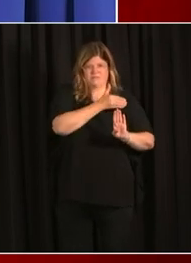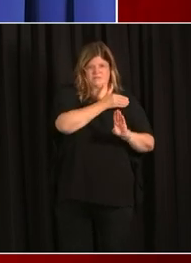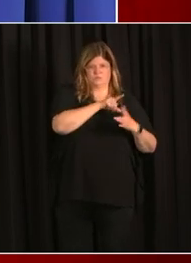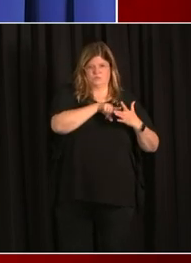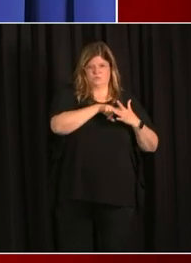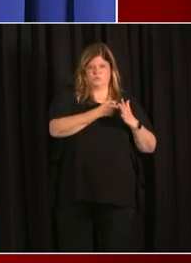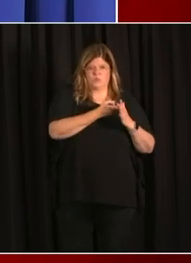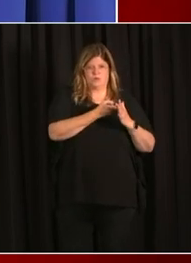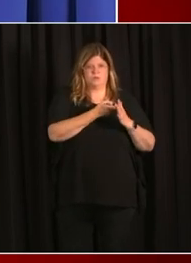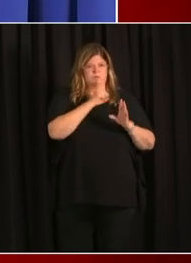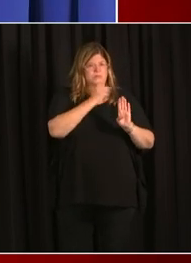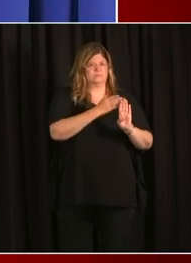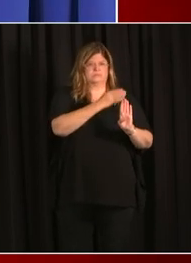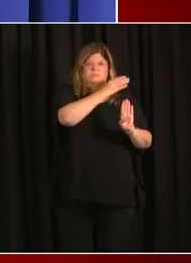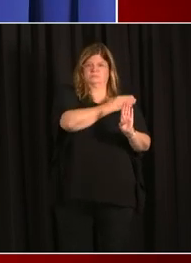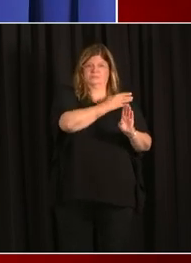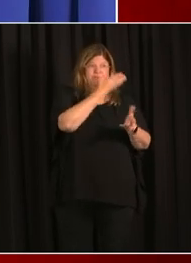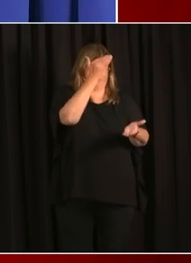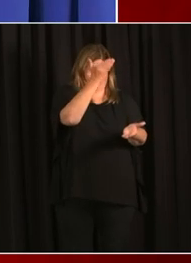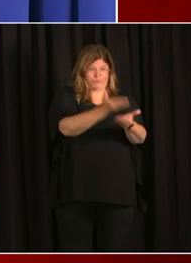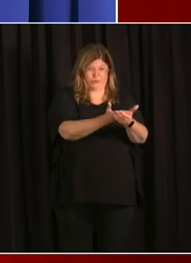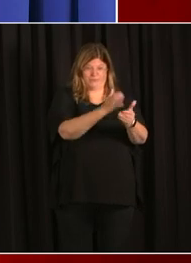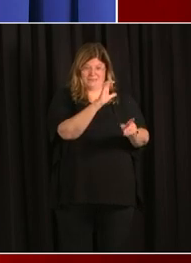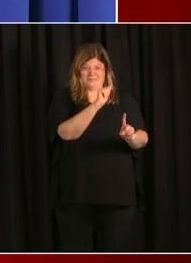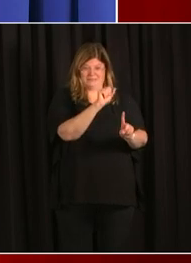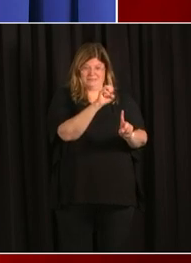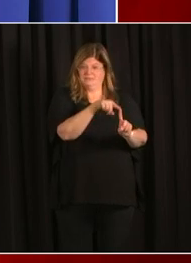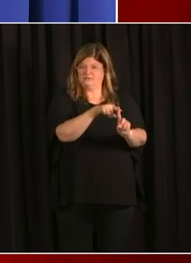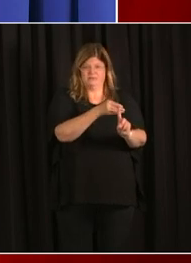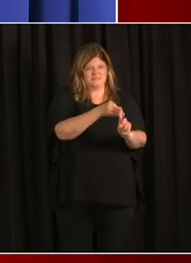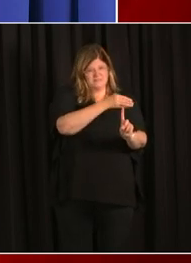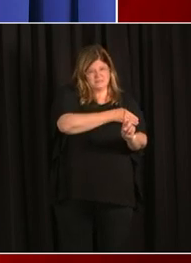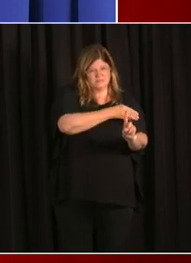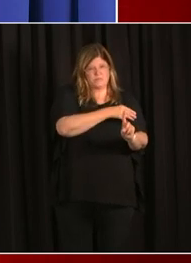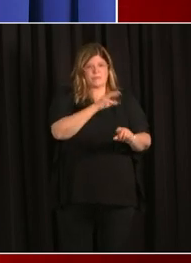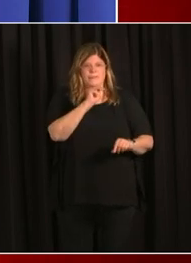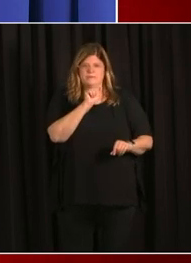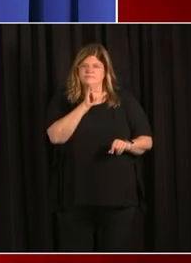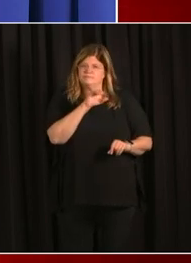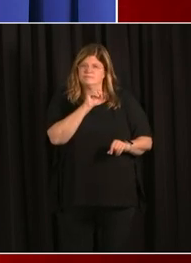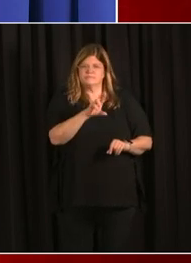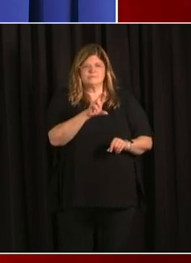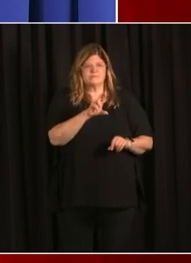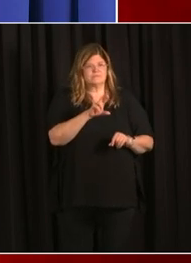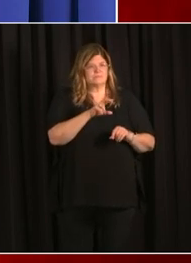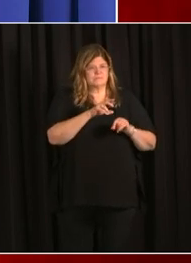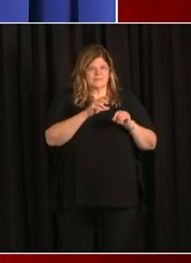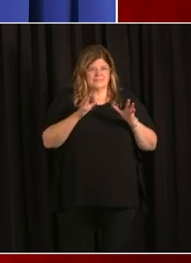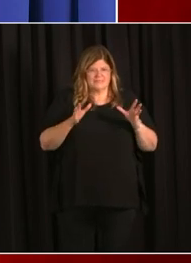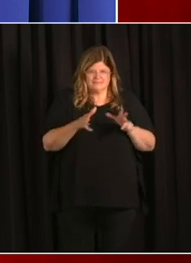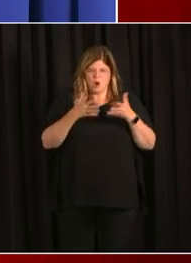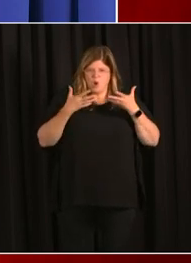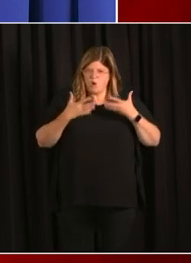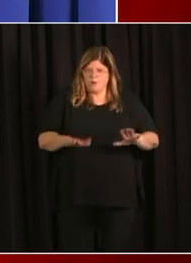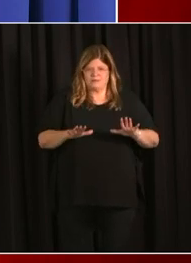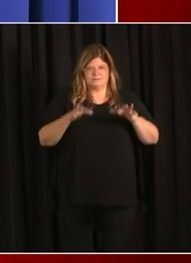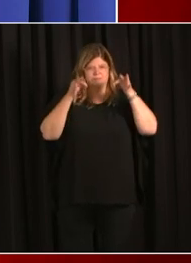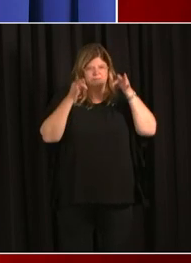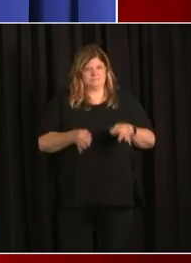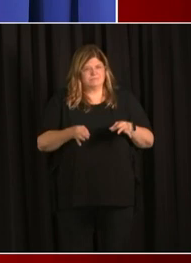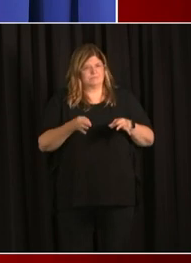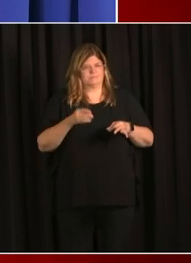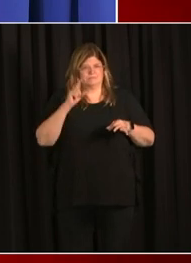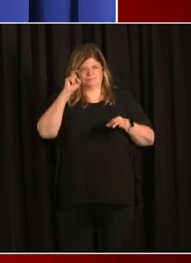before we had our first case. The Mayor convening her cabinet, implementing some of the changes to modified government